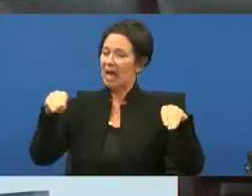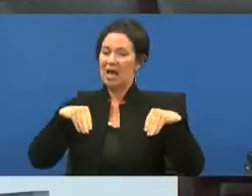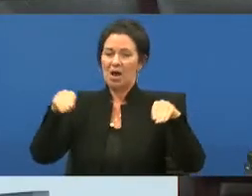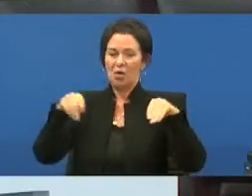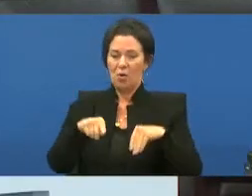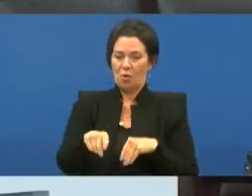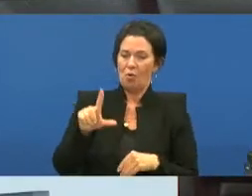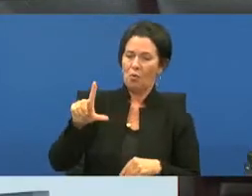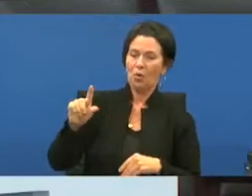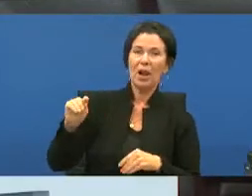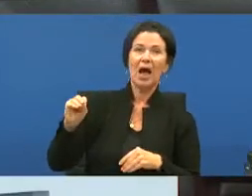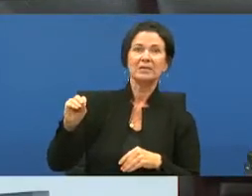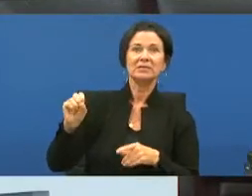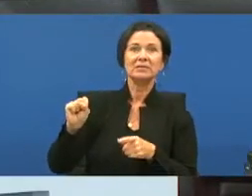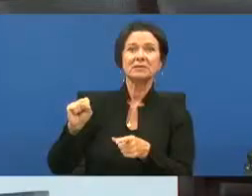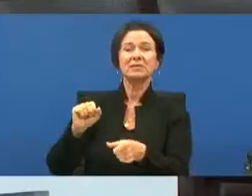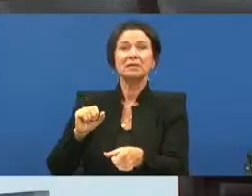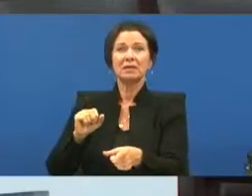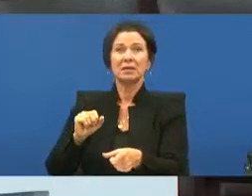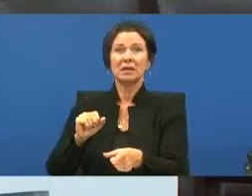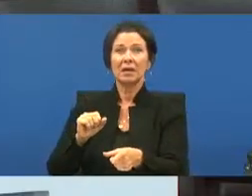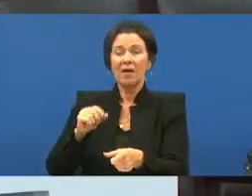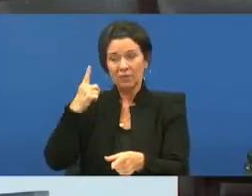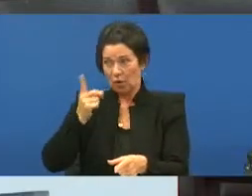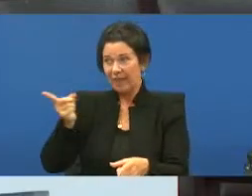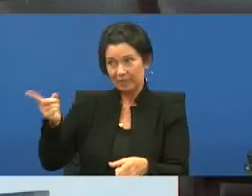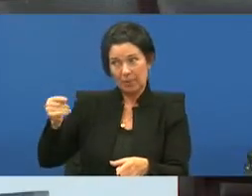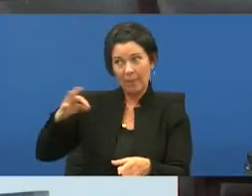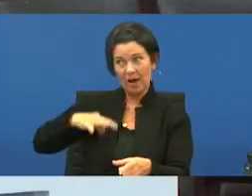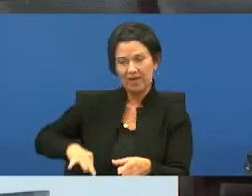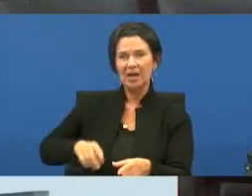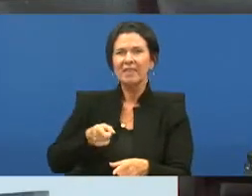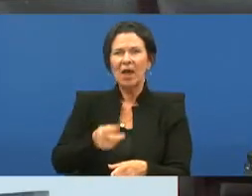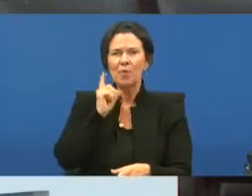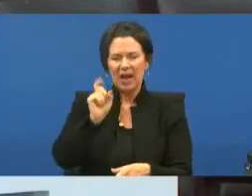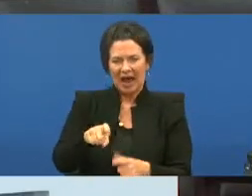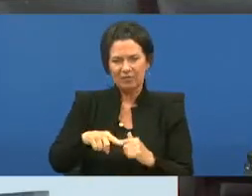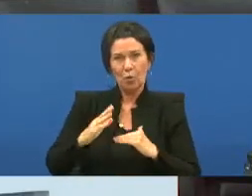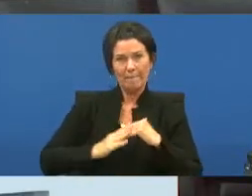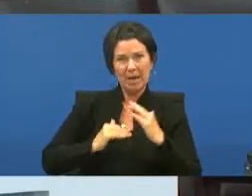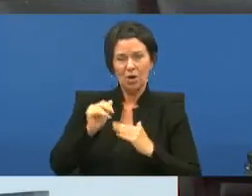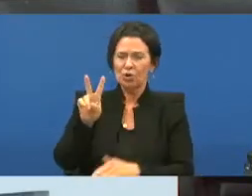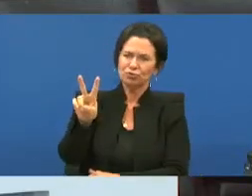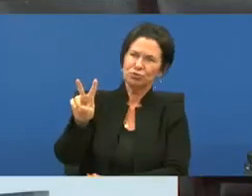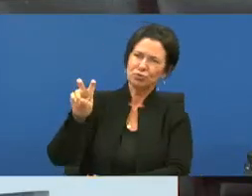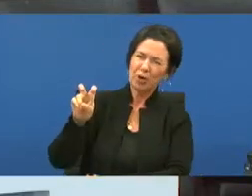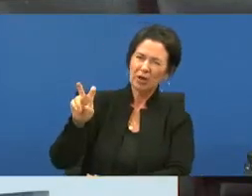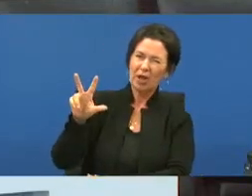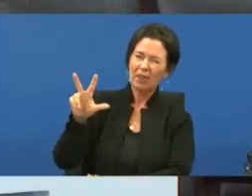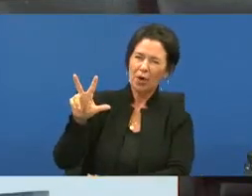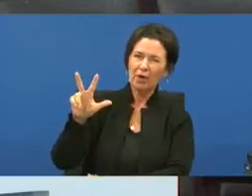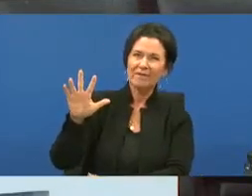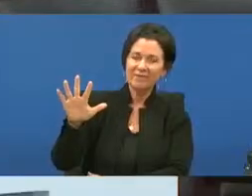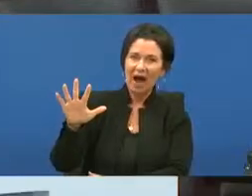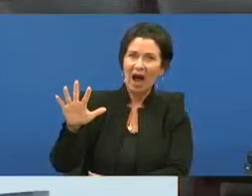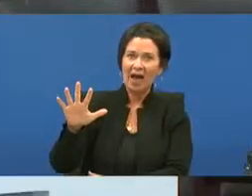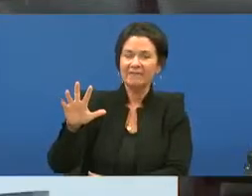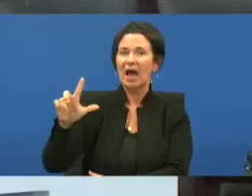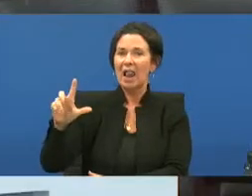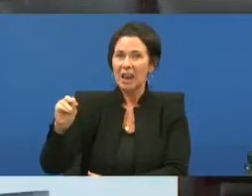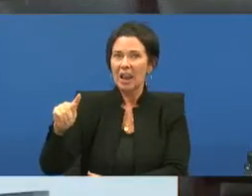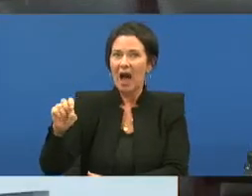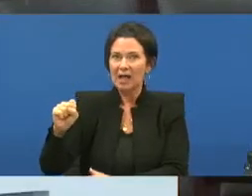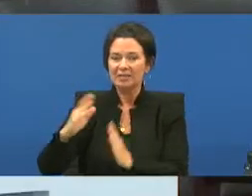would need to, and their profit, they would need to build at least 235 lots on this